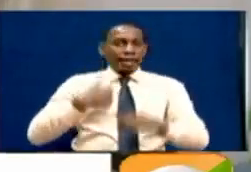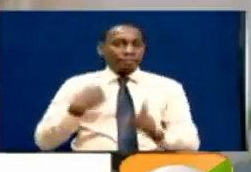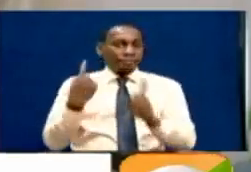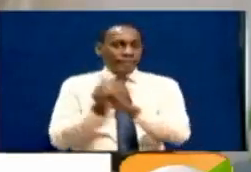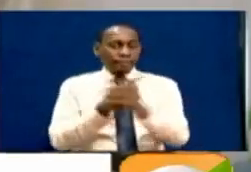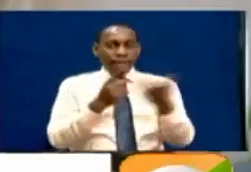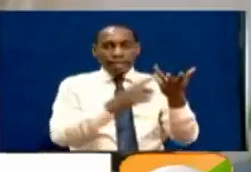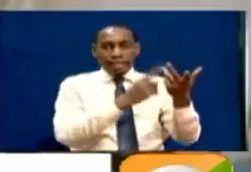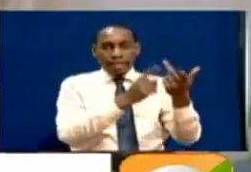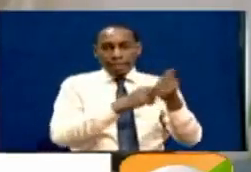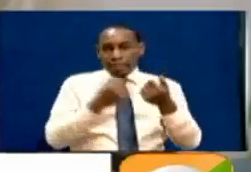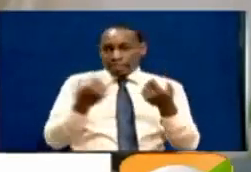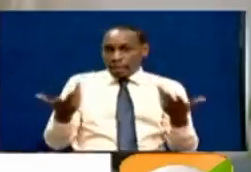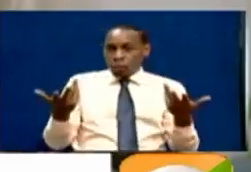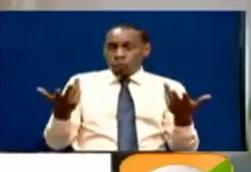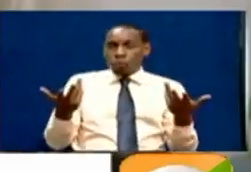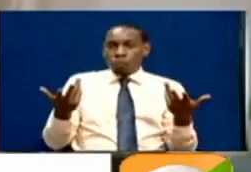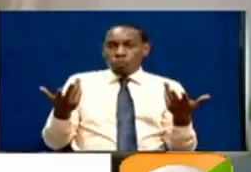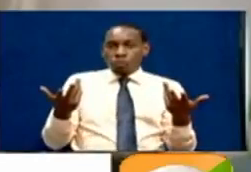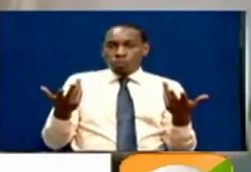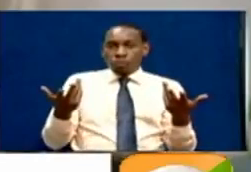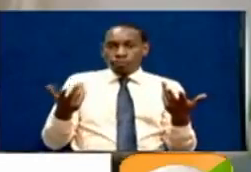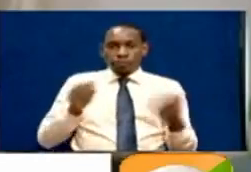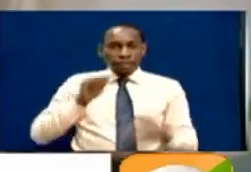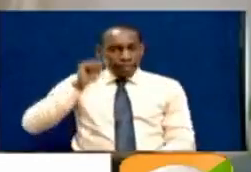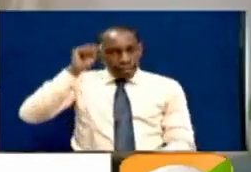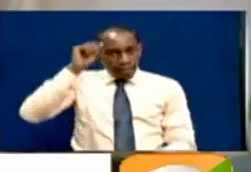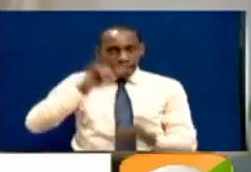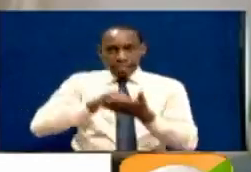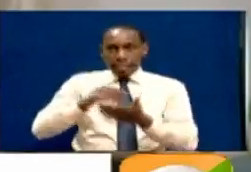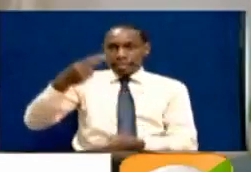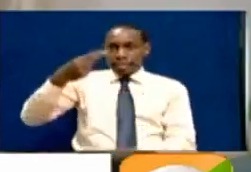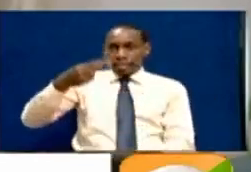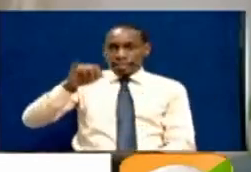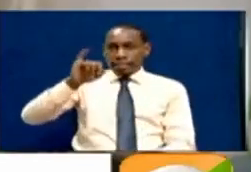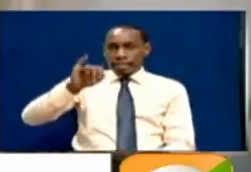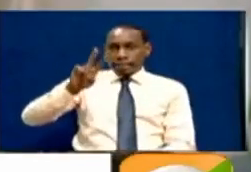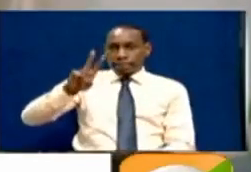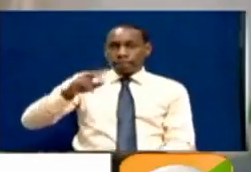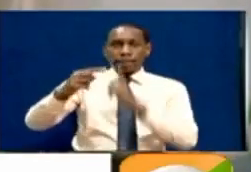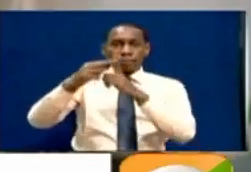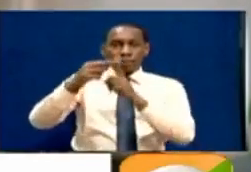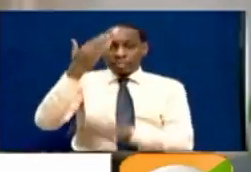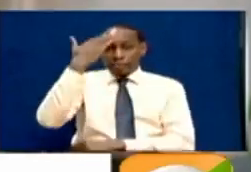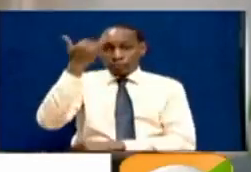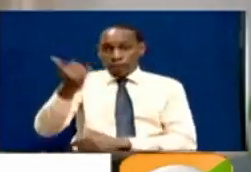different figures in terms of the adolescent who are HIV positive, because